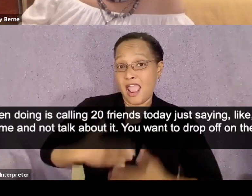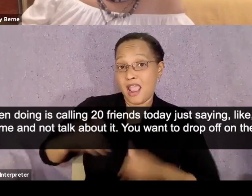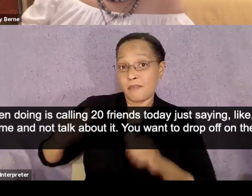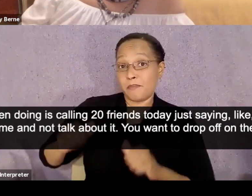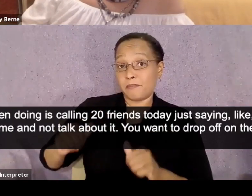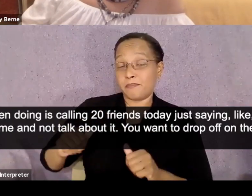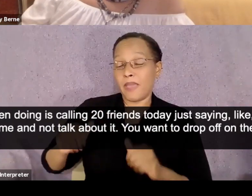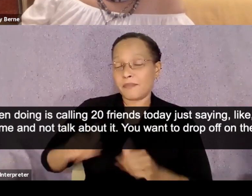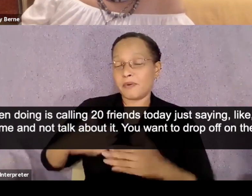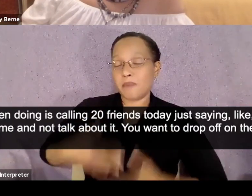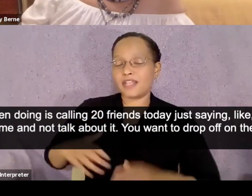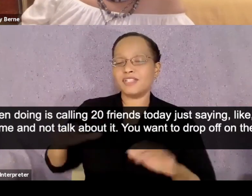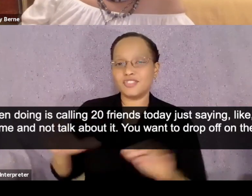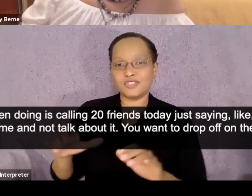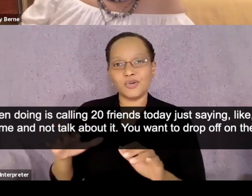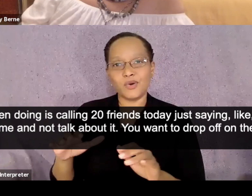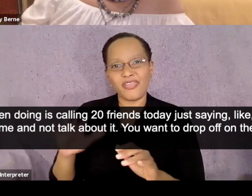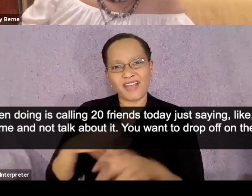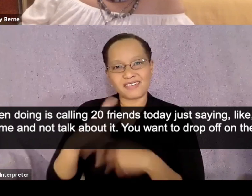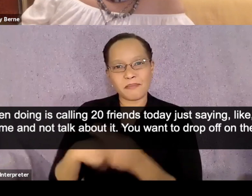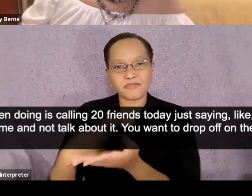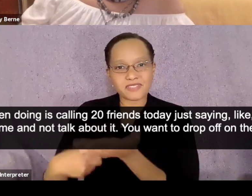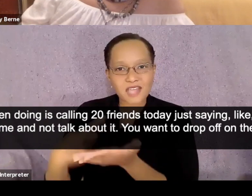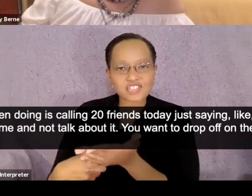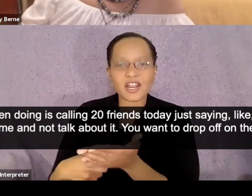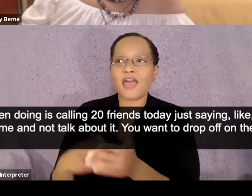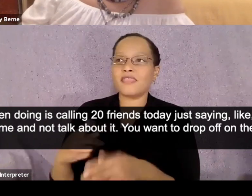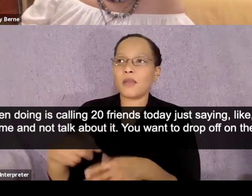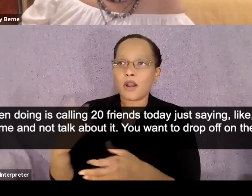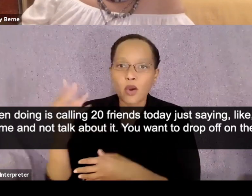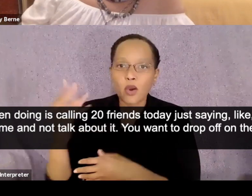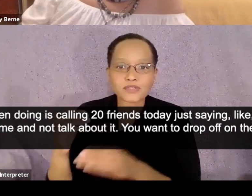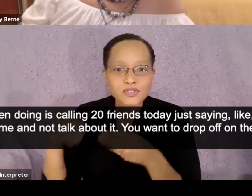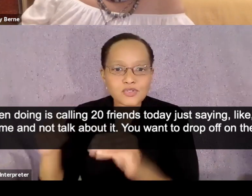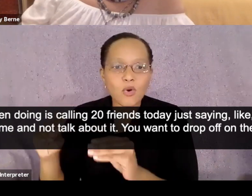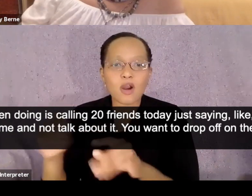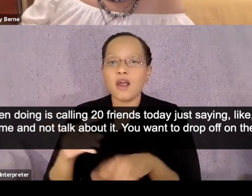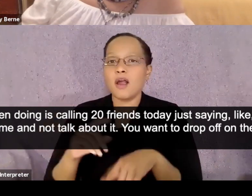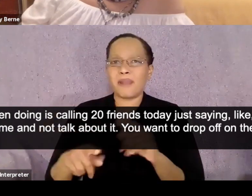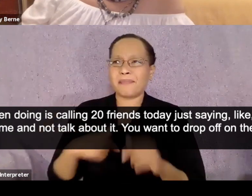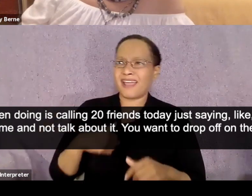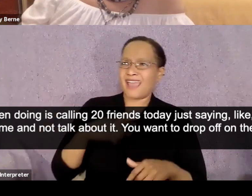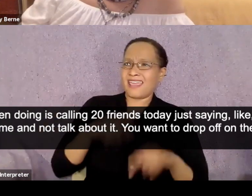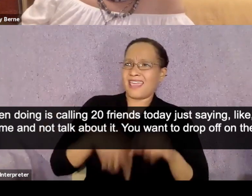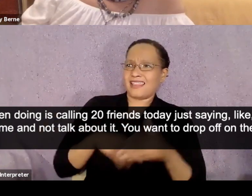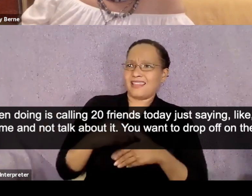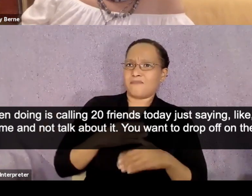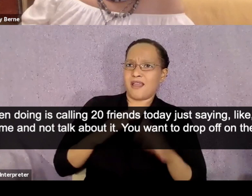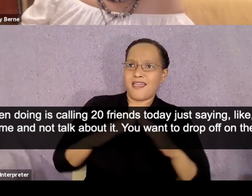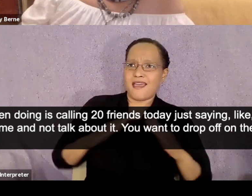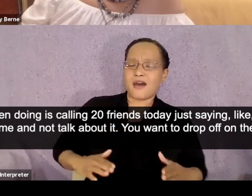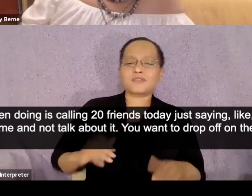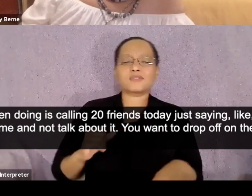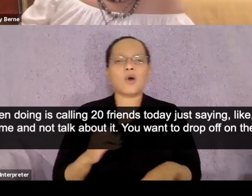doing is calling 20 friends a day, just being like, hey, how you doing? You want to play a video game and not talk about it? You want a food drop off on the porch? You know,